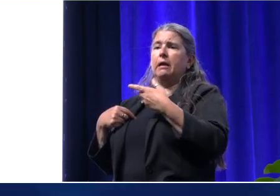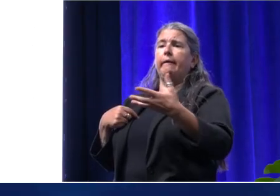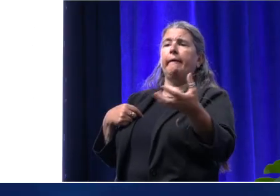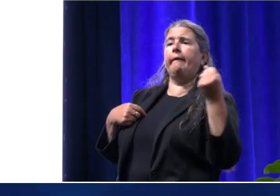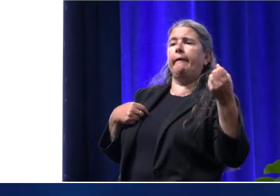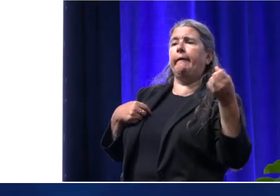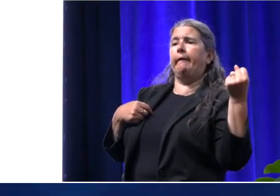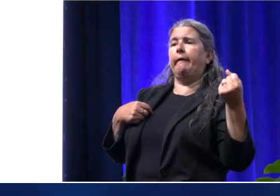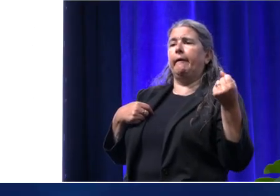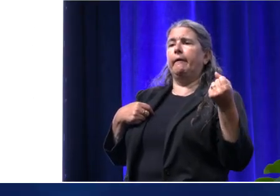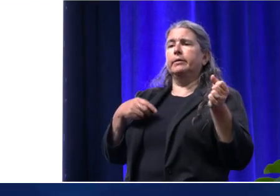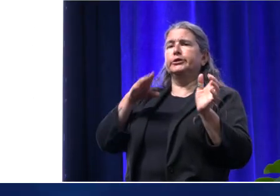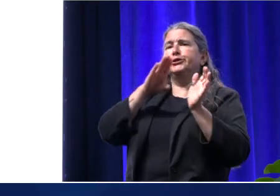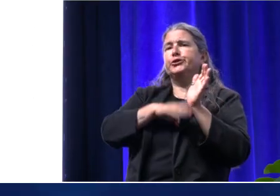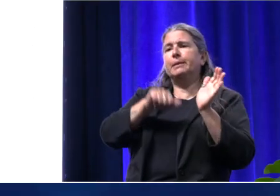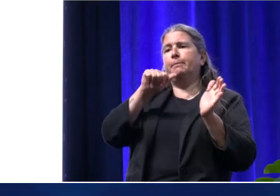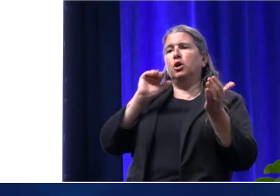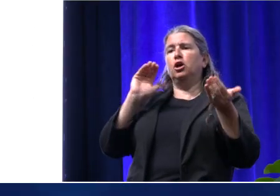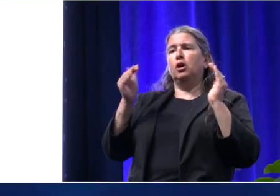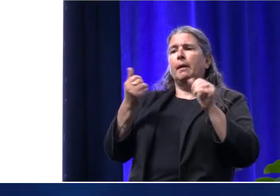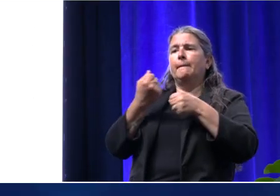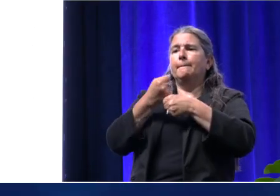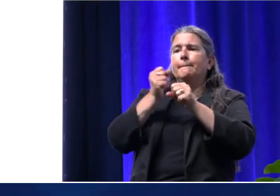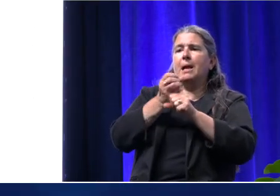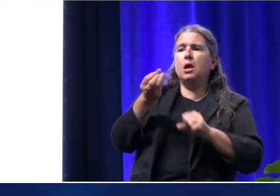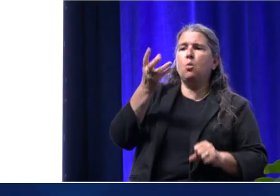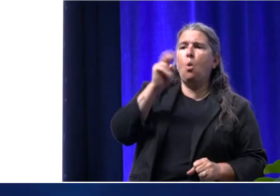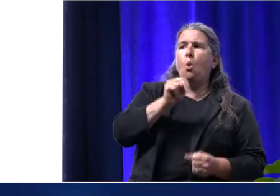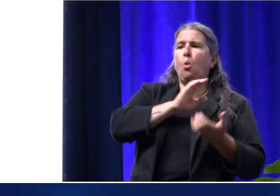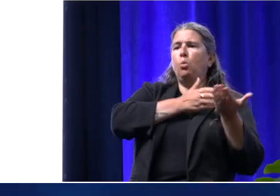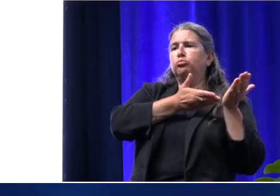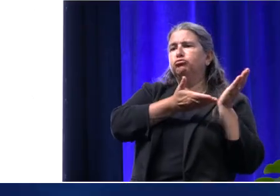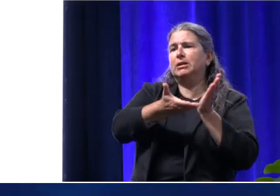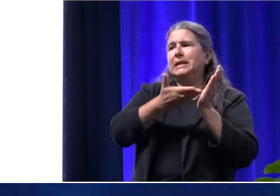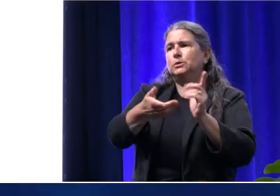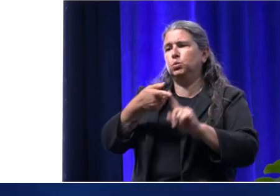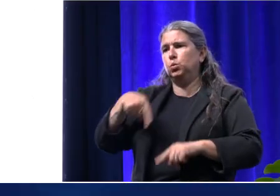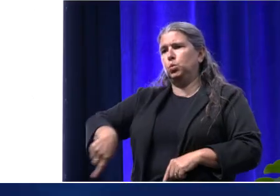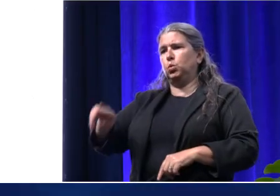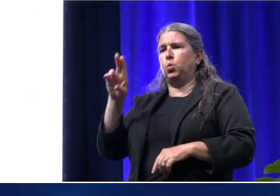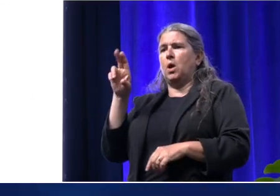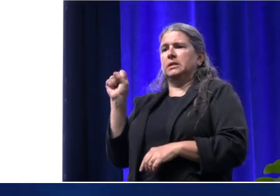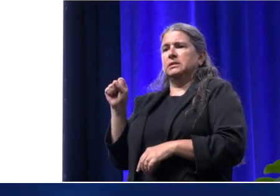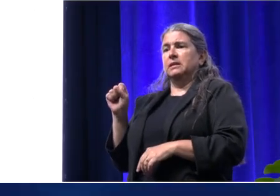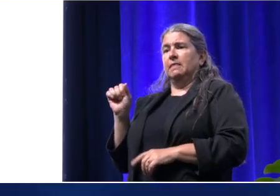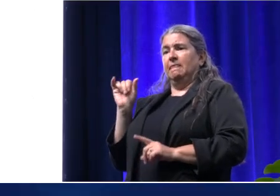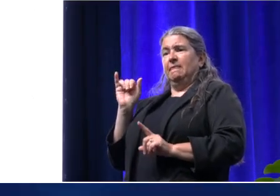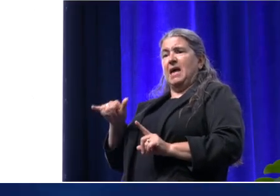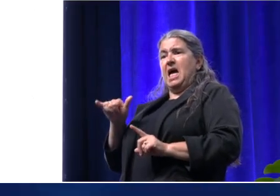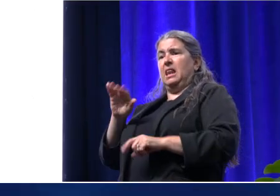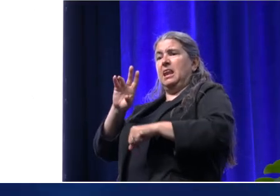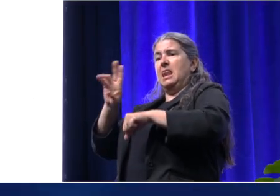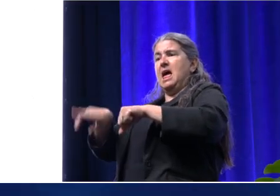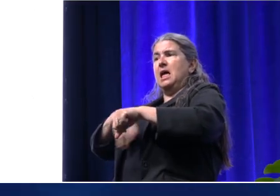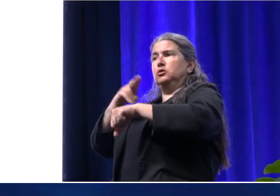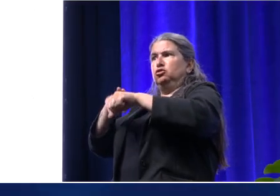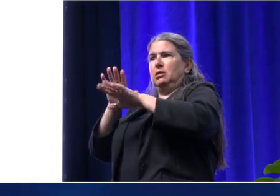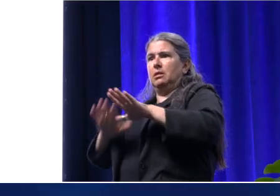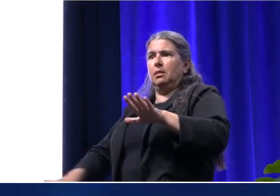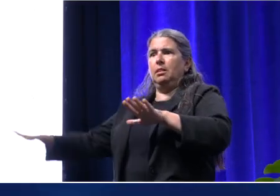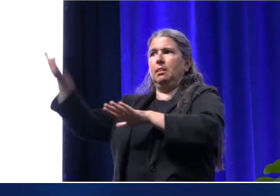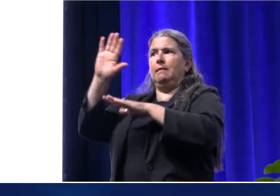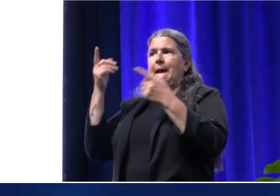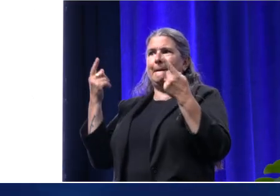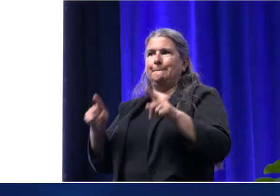are making their own, importing them themselves, and this is kind of what naturally is happening with substances in the